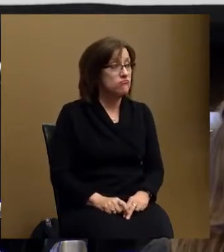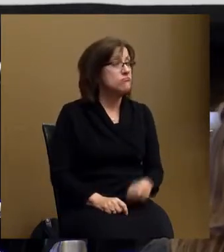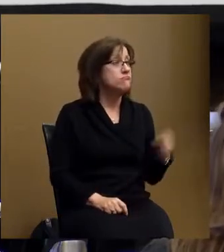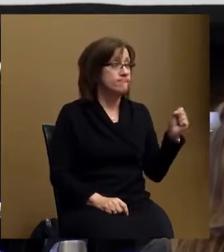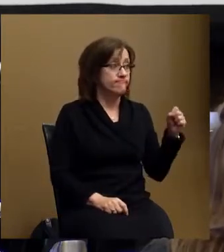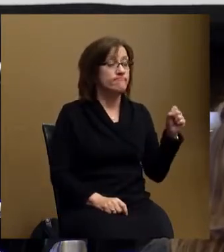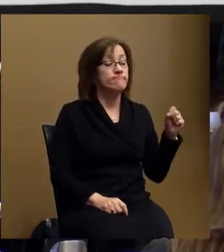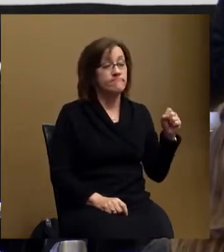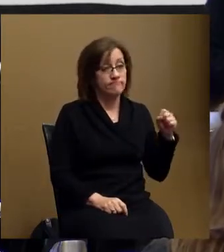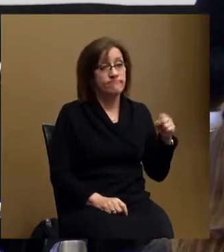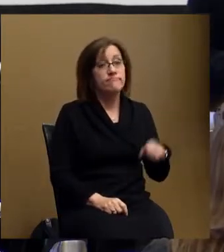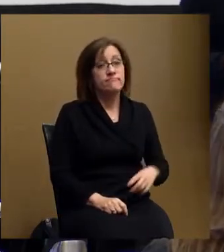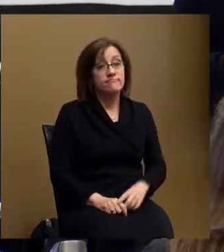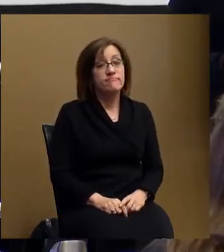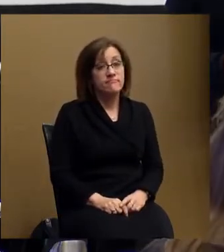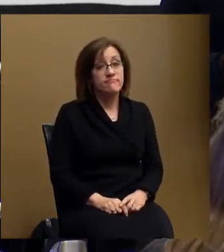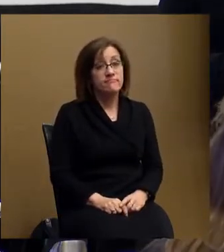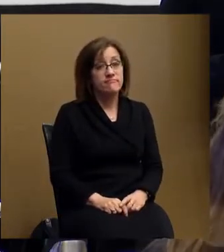Okay.